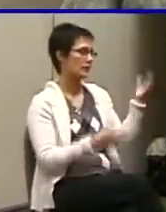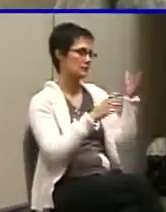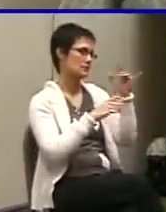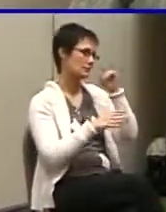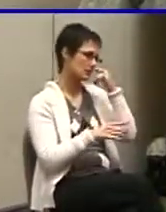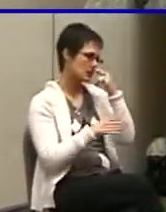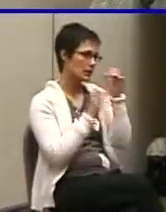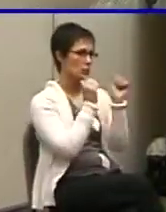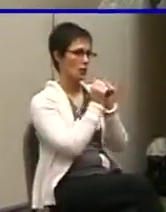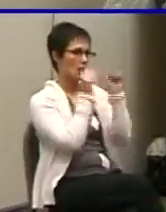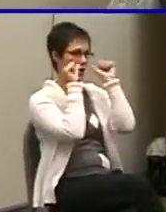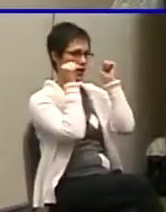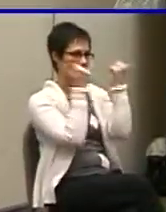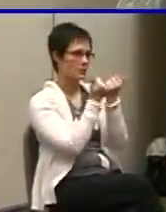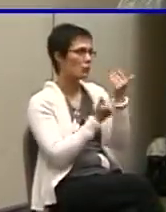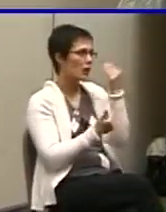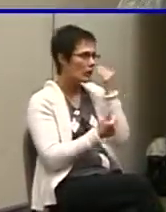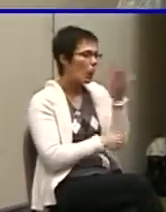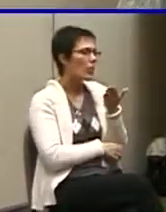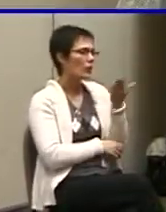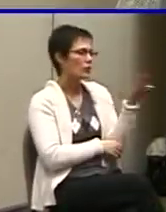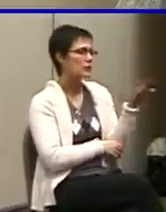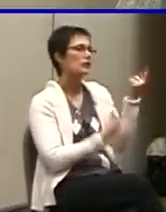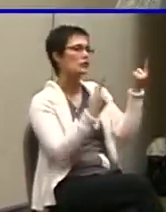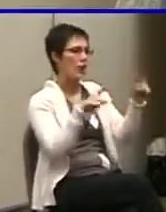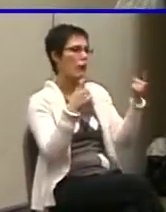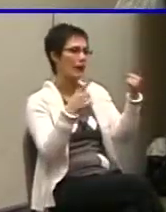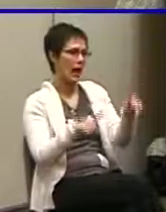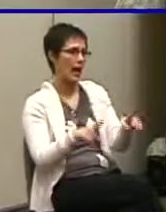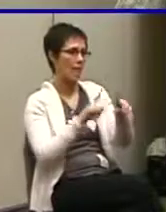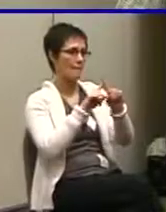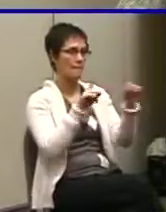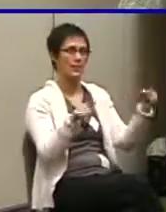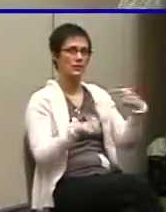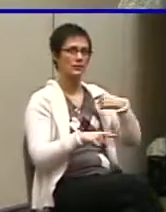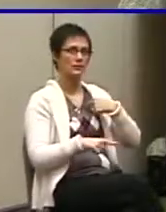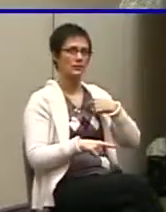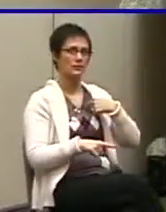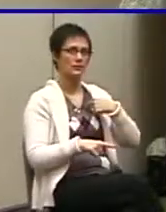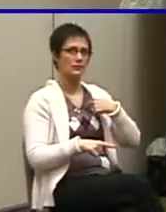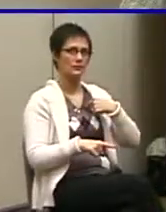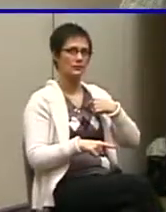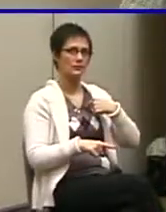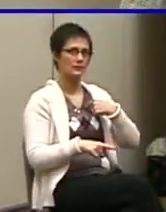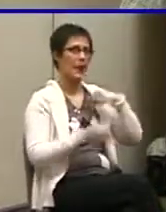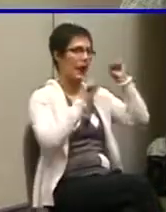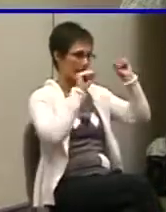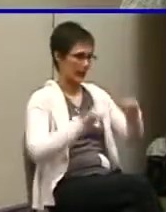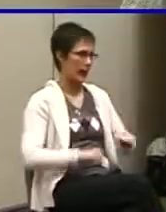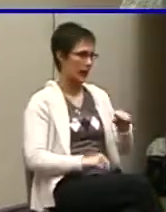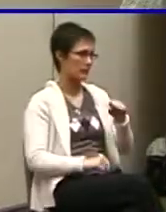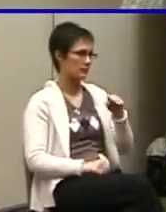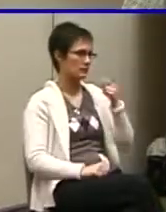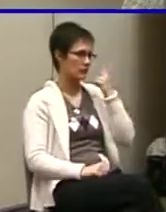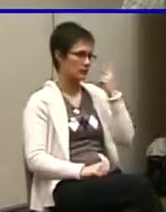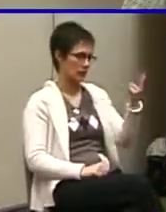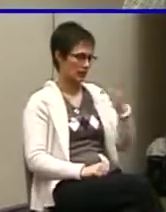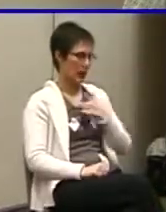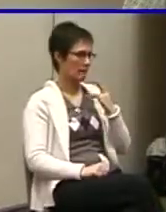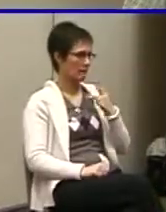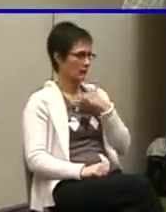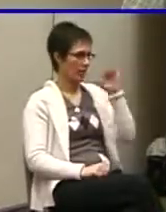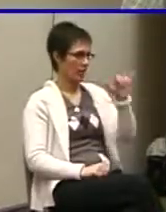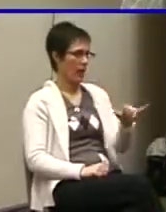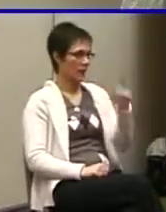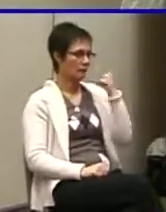autism, we know there's stuff going on. I can't see and feel that. I think that plays a role in it, so I think it's